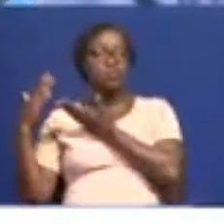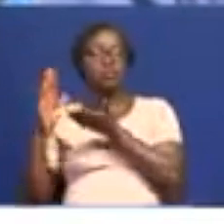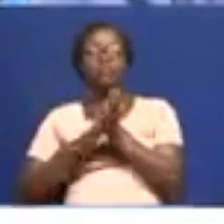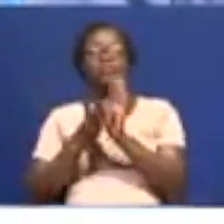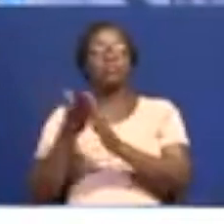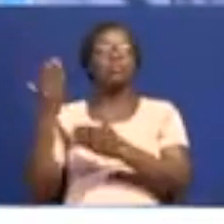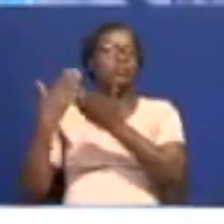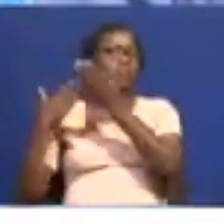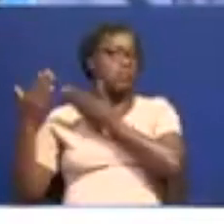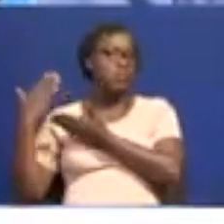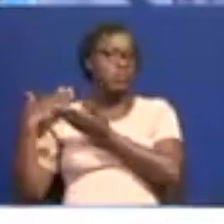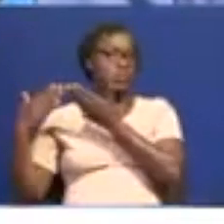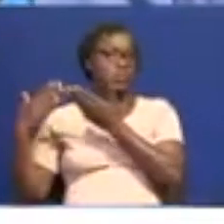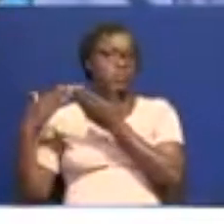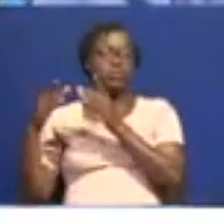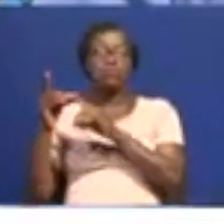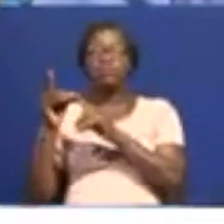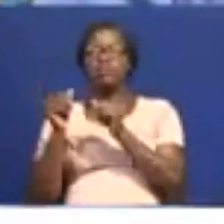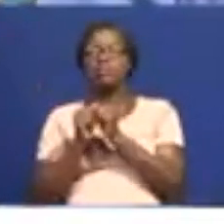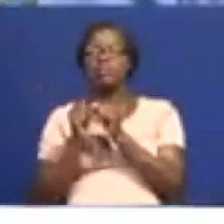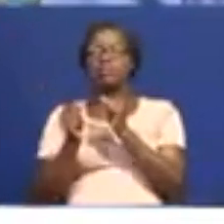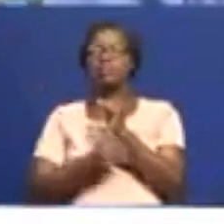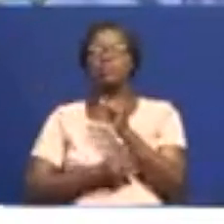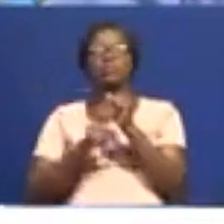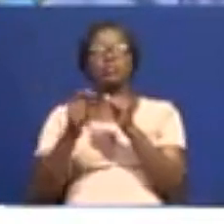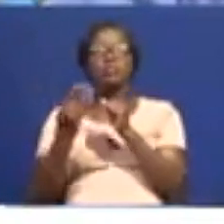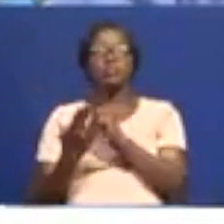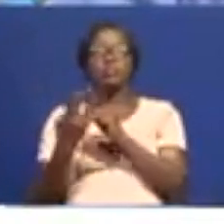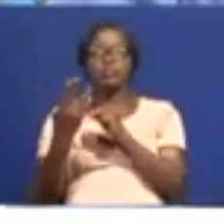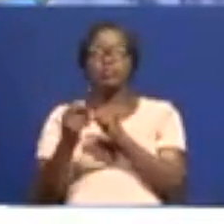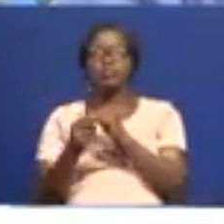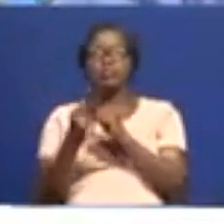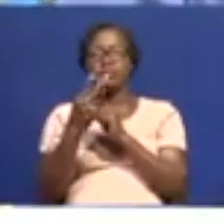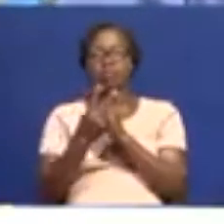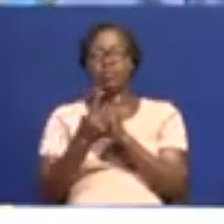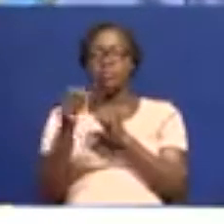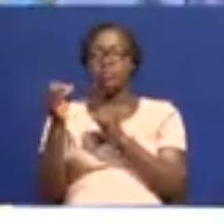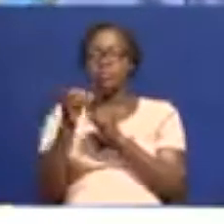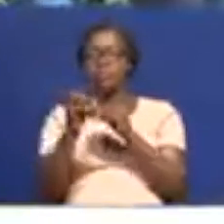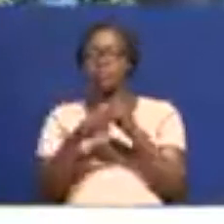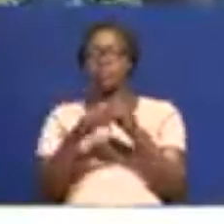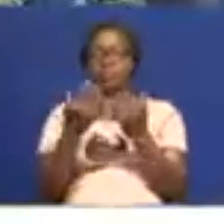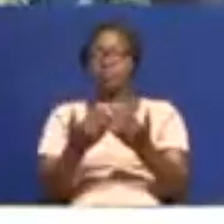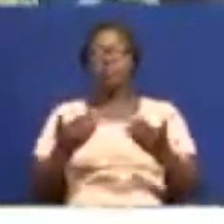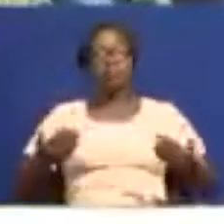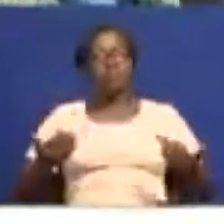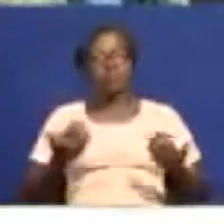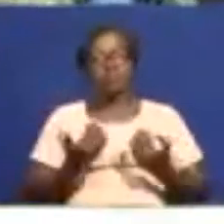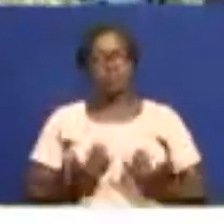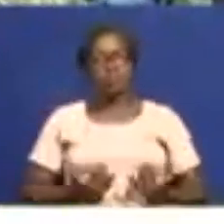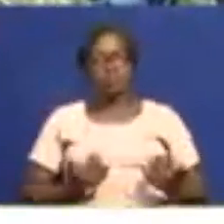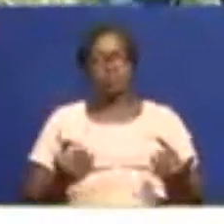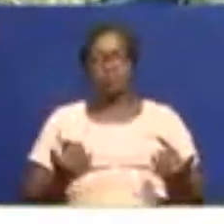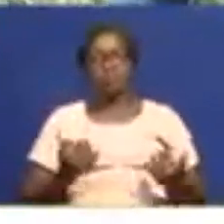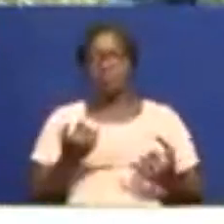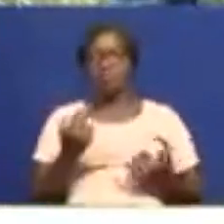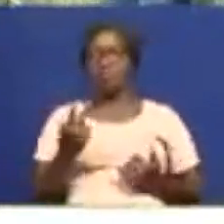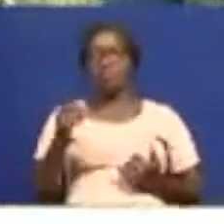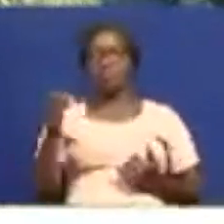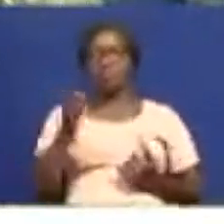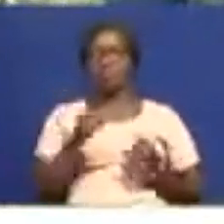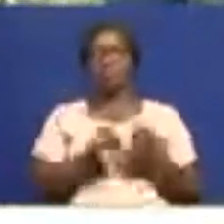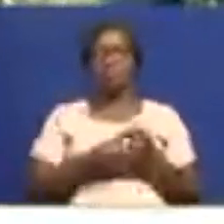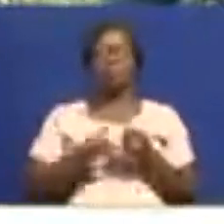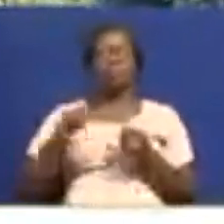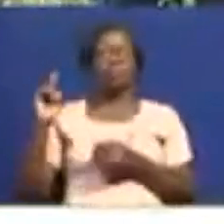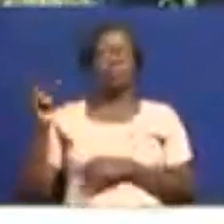historical on 10th of April 2006 when our children were young. The 2006 plane crash in